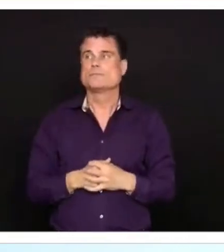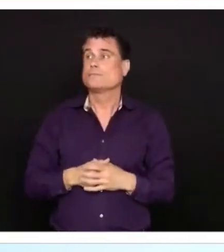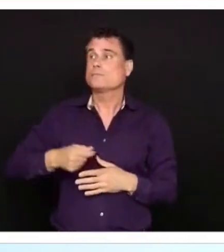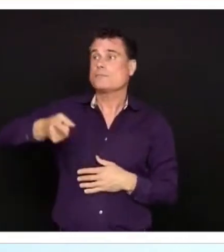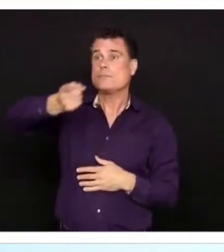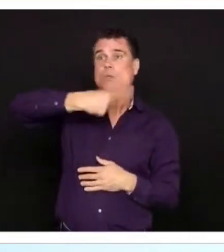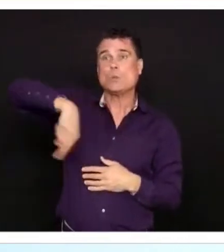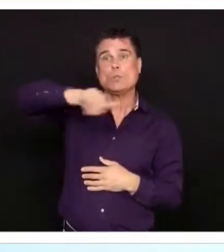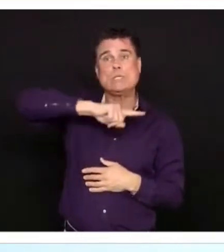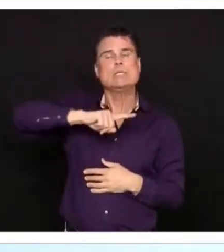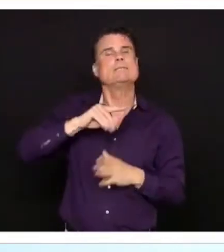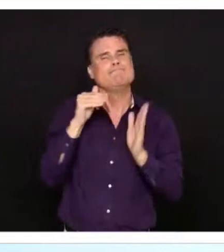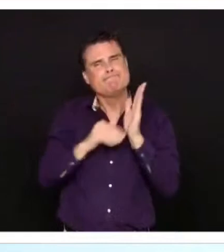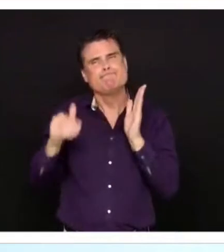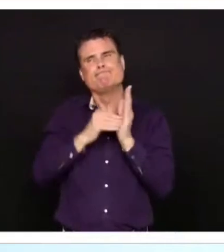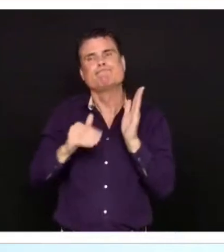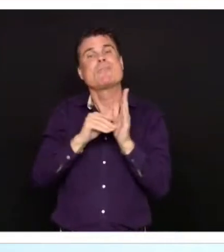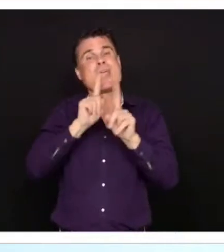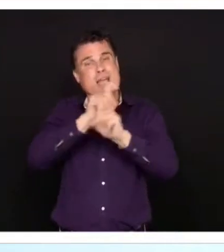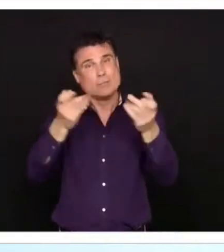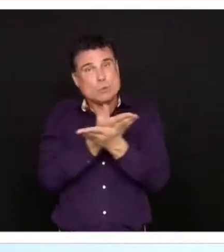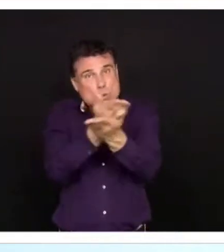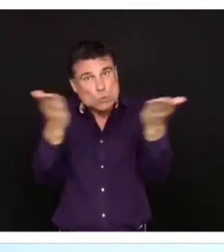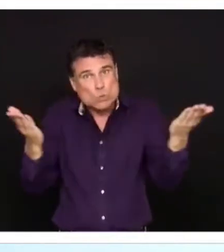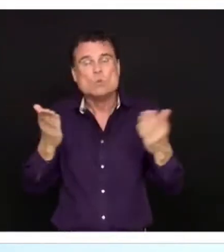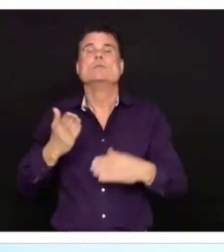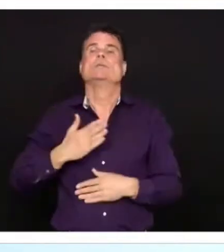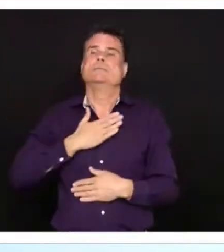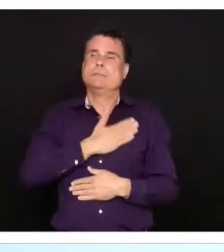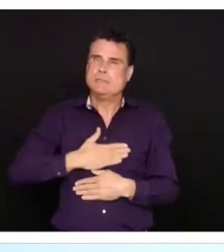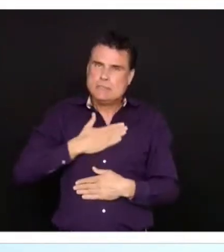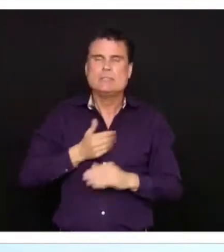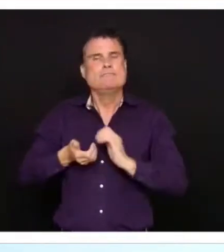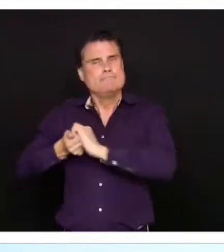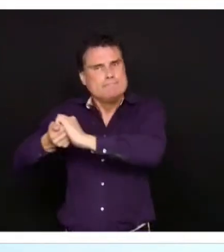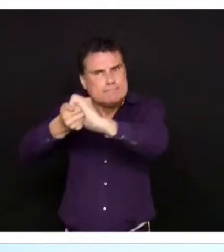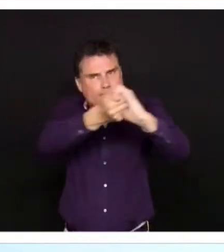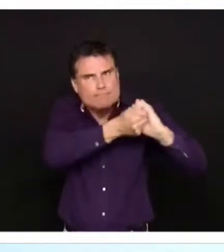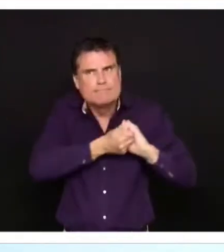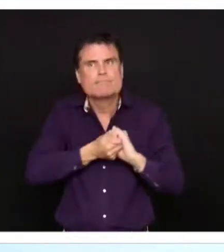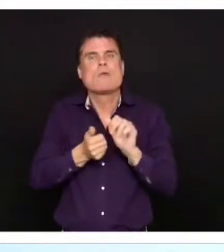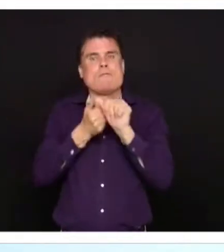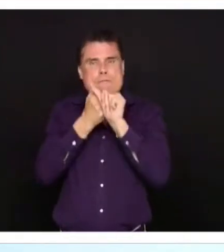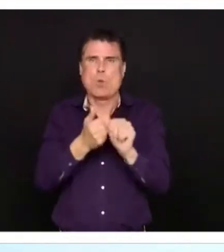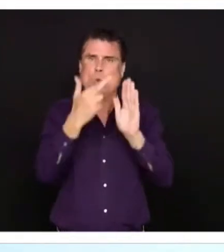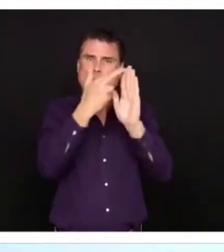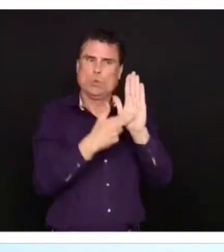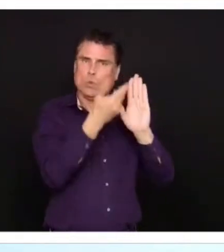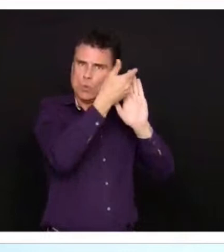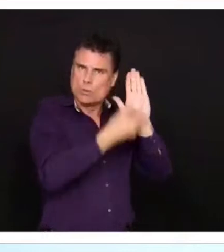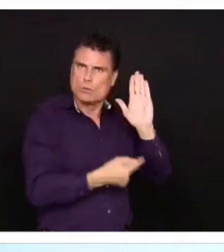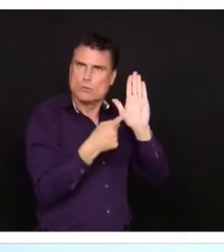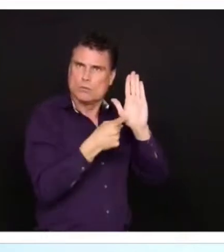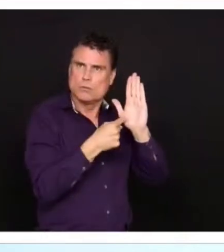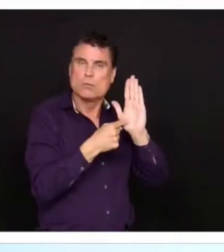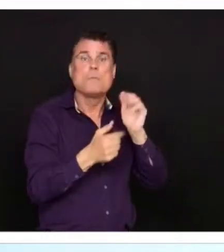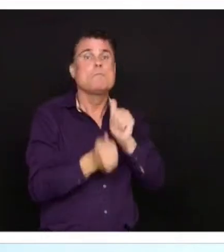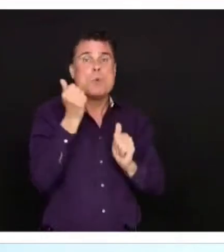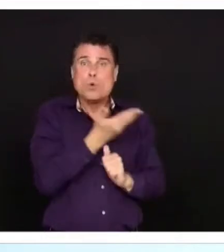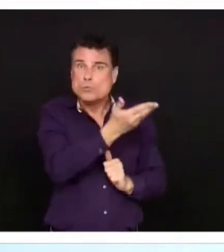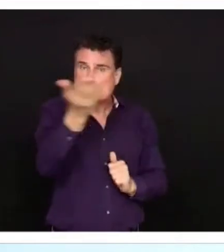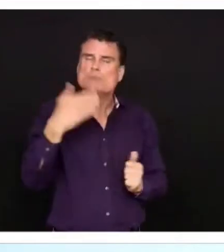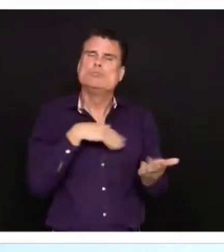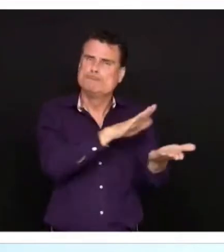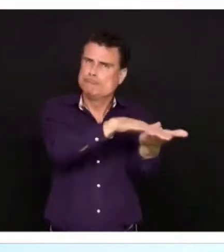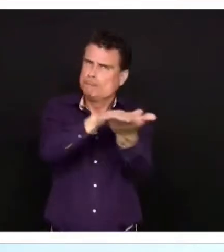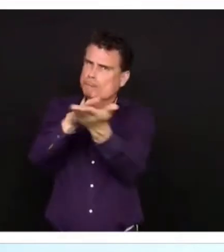but understood consequences. It's bad for our health not to have school classes going on. It's bad for our health that people are unemployed.